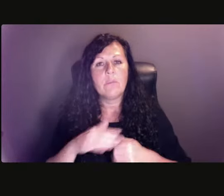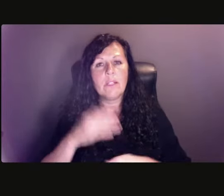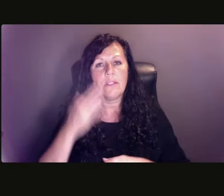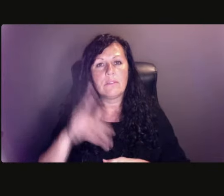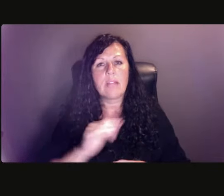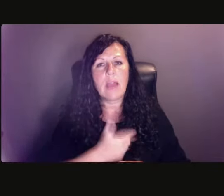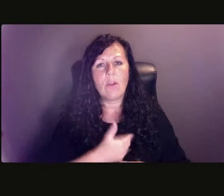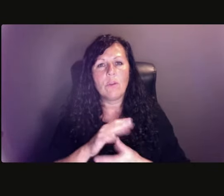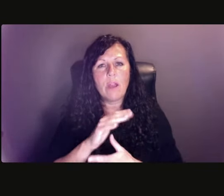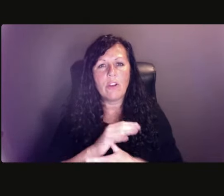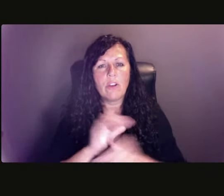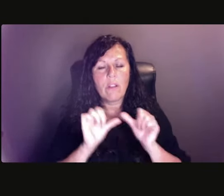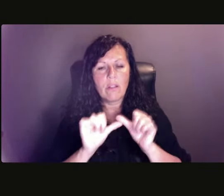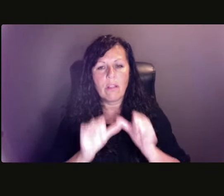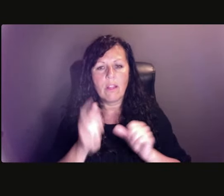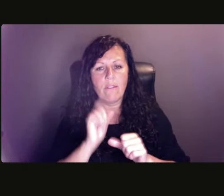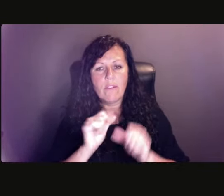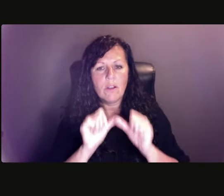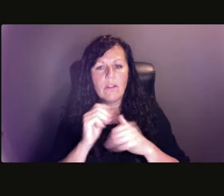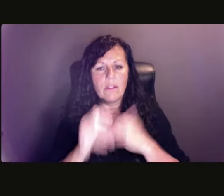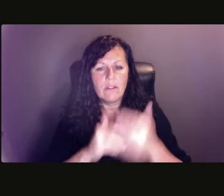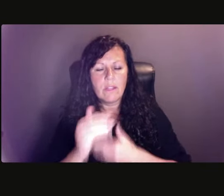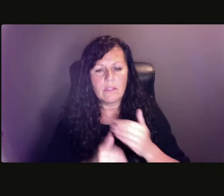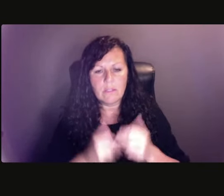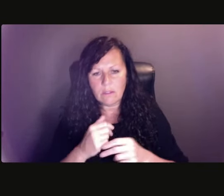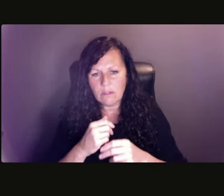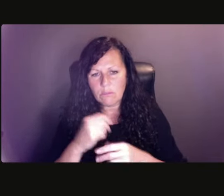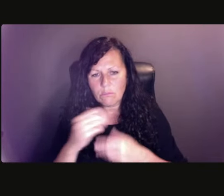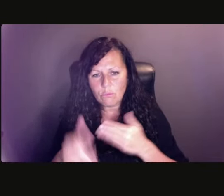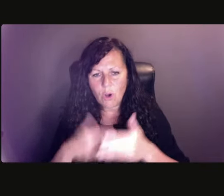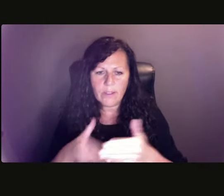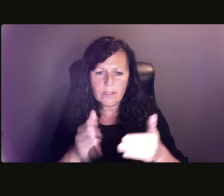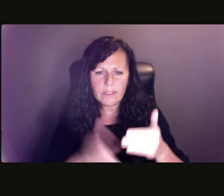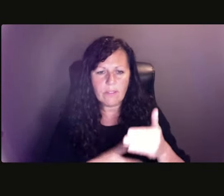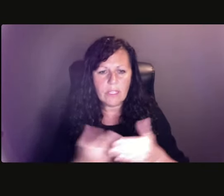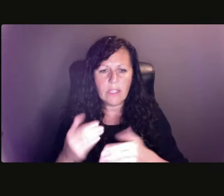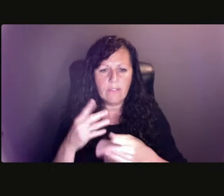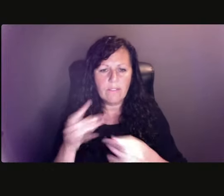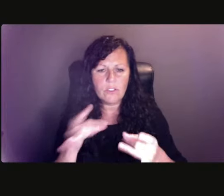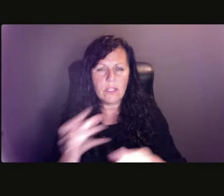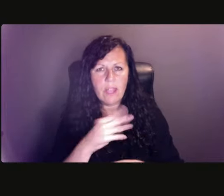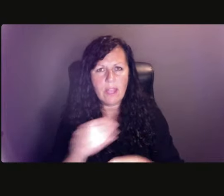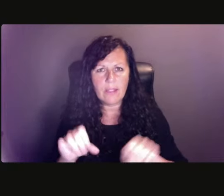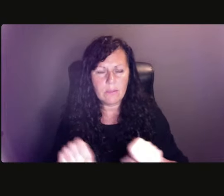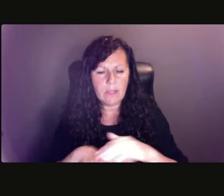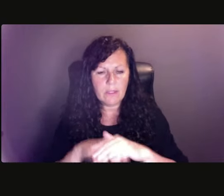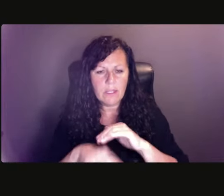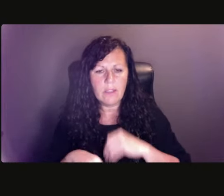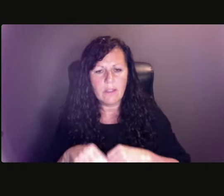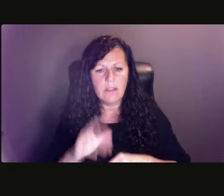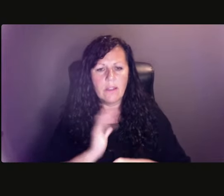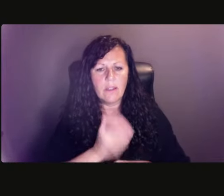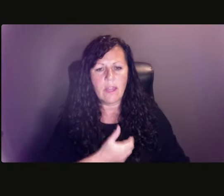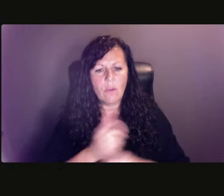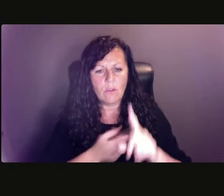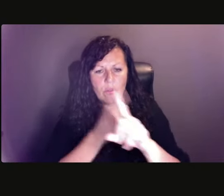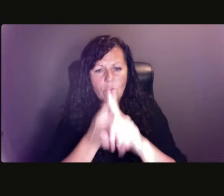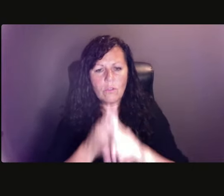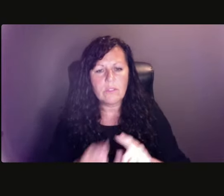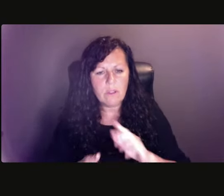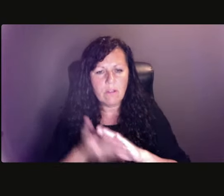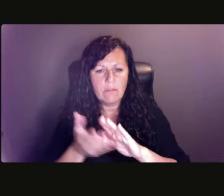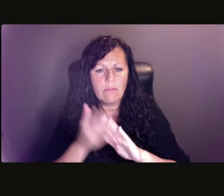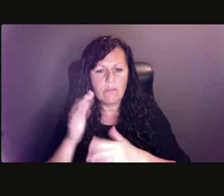on maintaining our team's productivity, efficiency, and capacity. Managers will be tasked to look at our current capacity to optimize our workflow and our